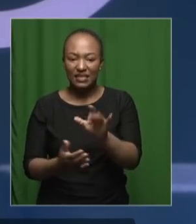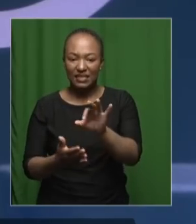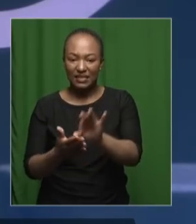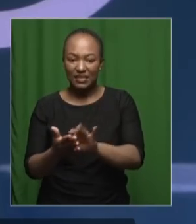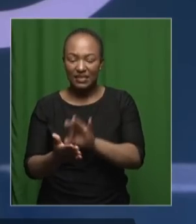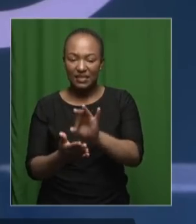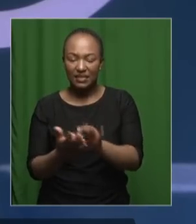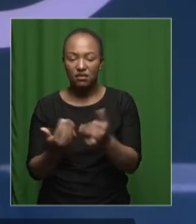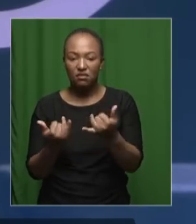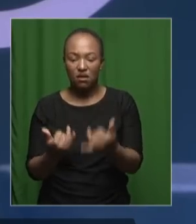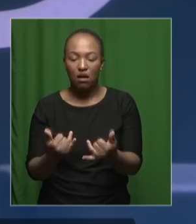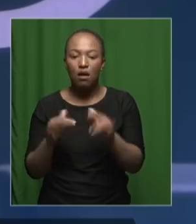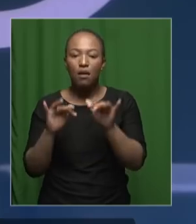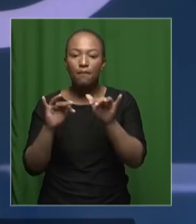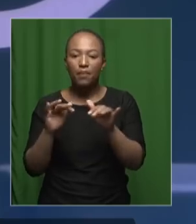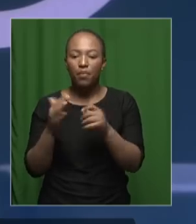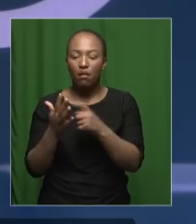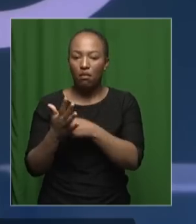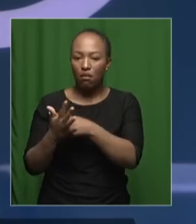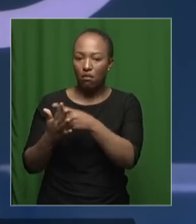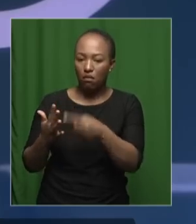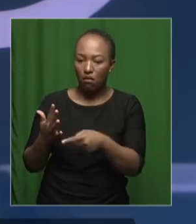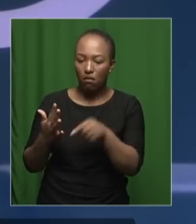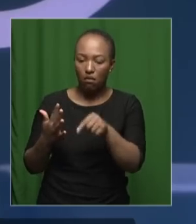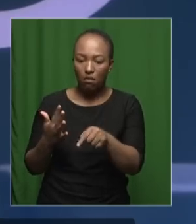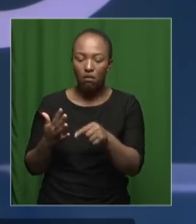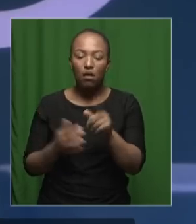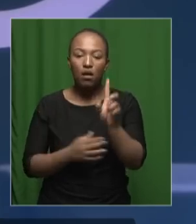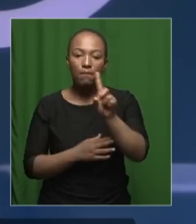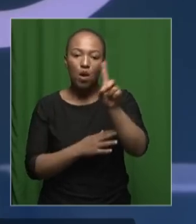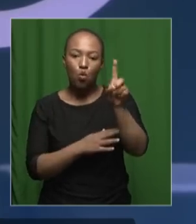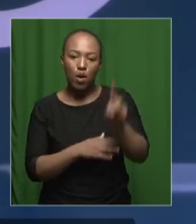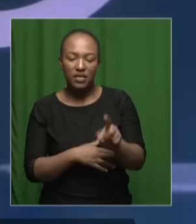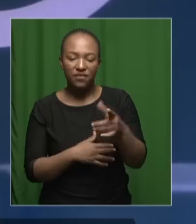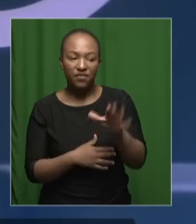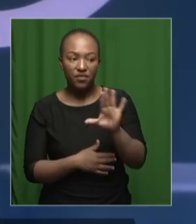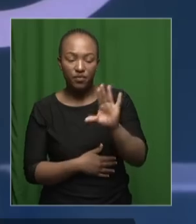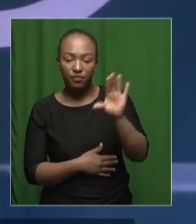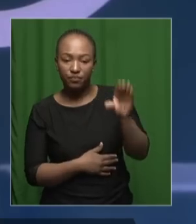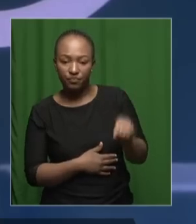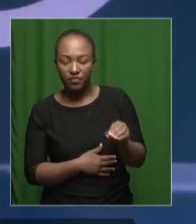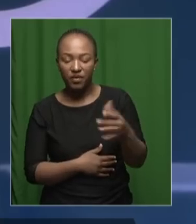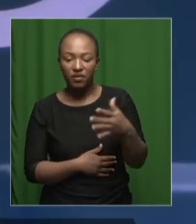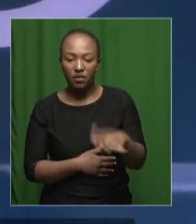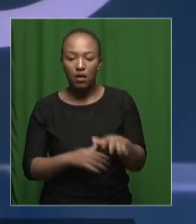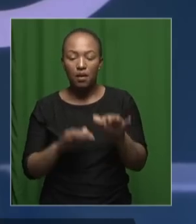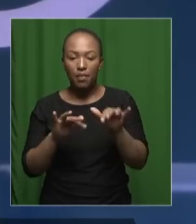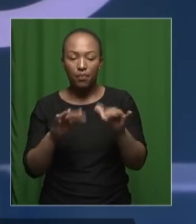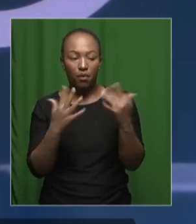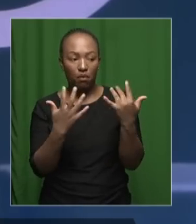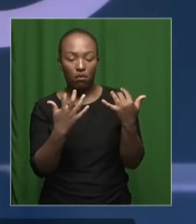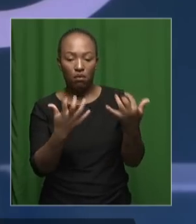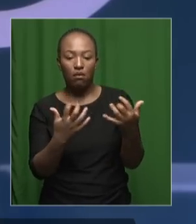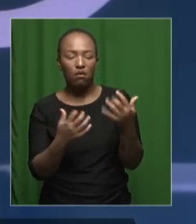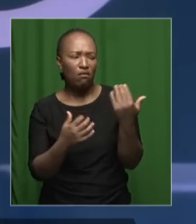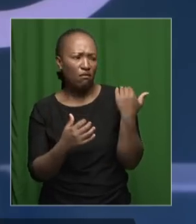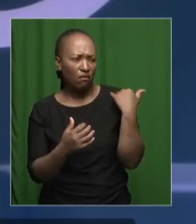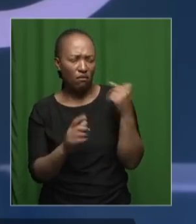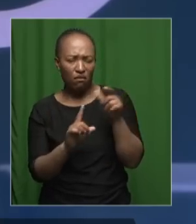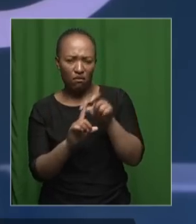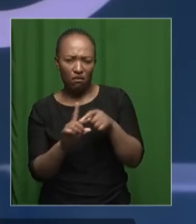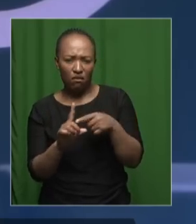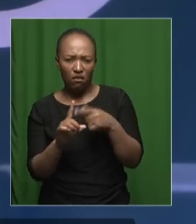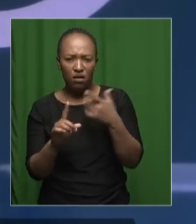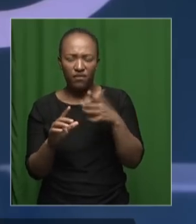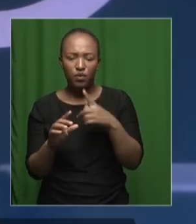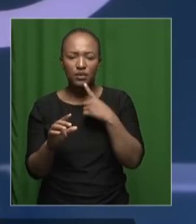our panelists, very interesting sentiments and questions being asked from our studio audience, and someone spoke about